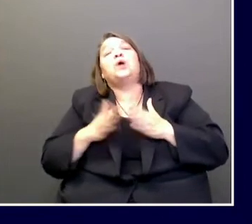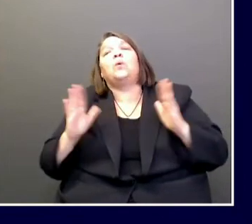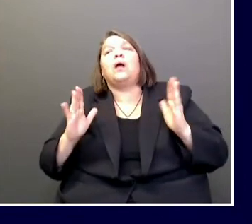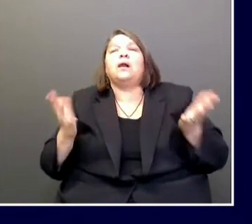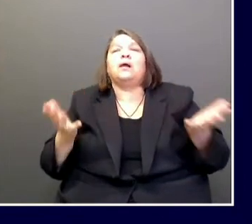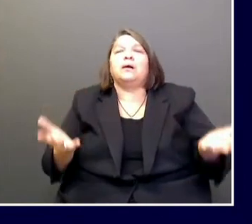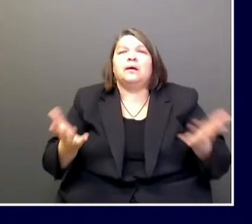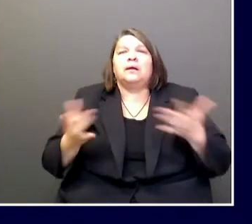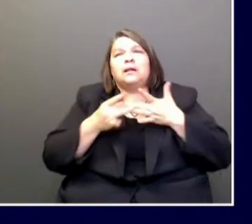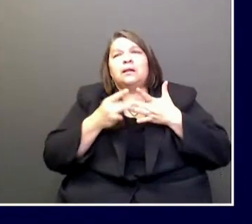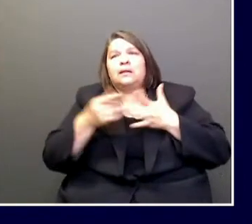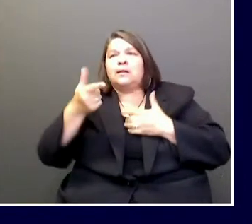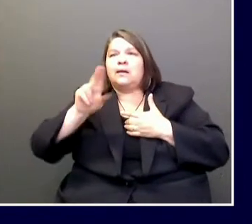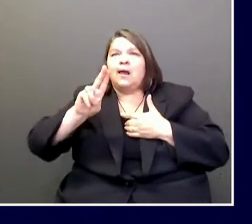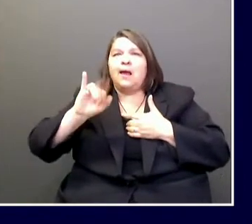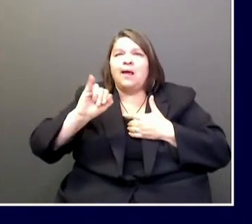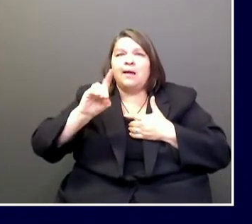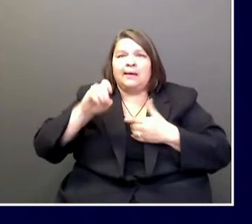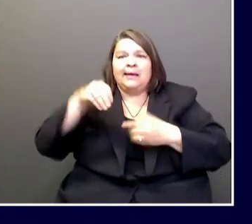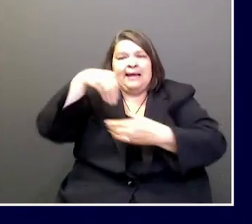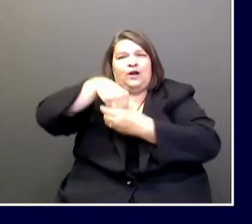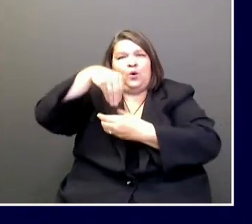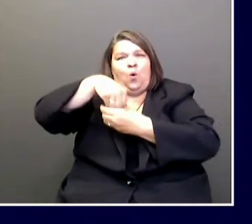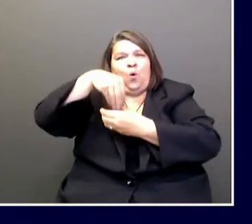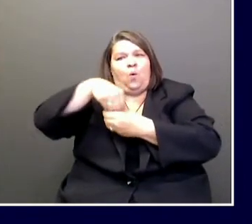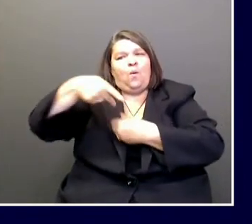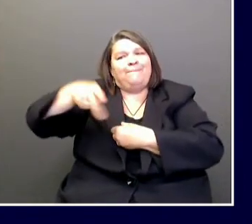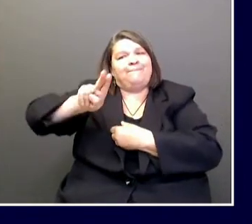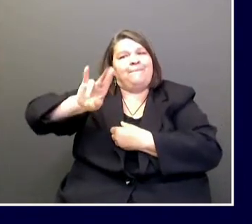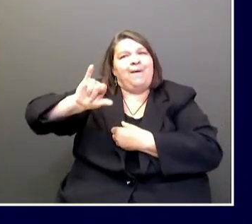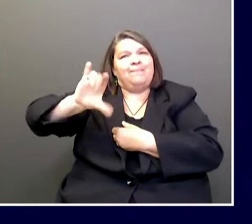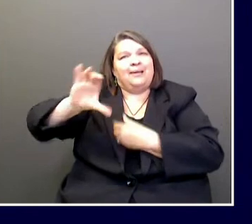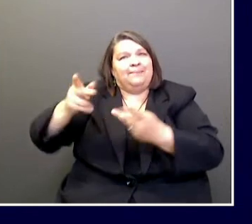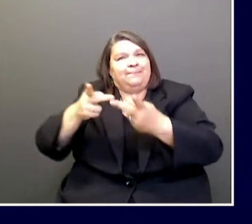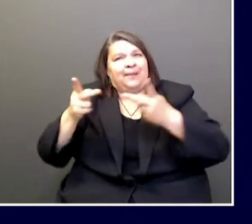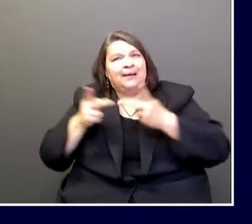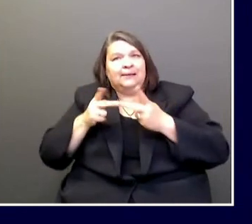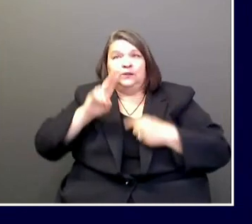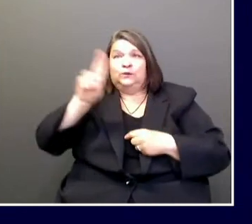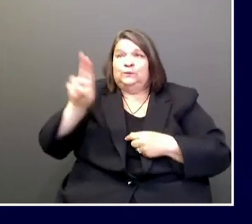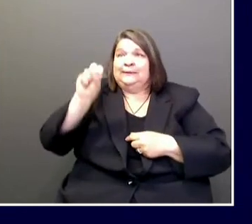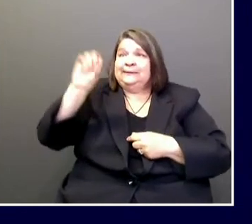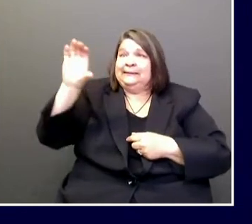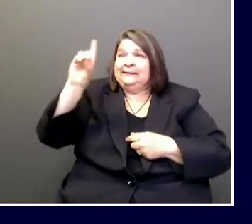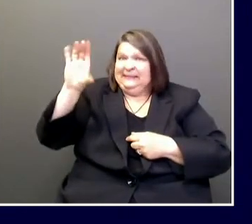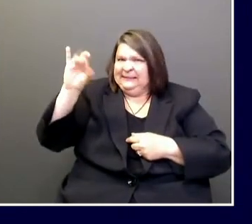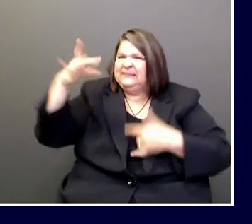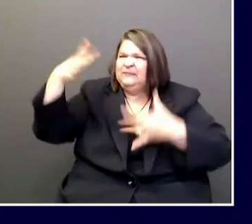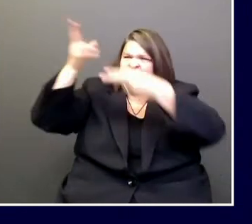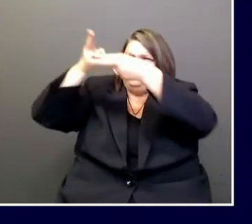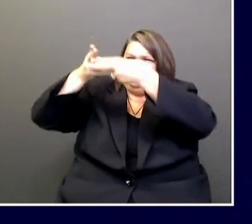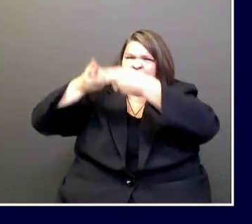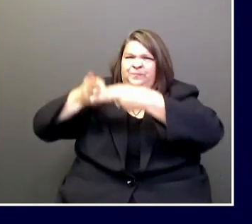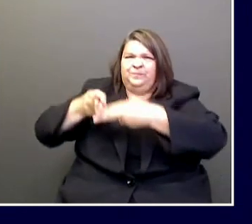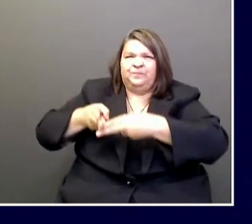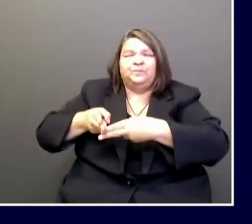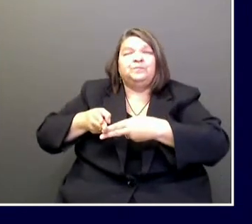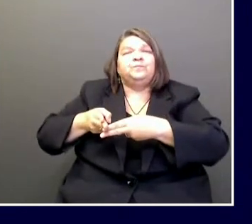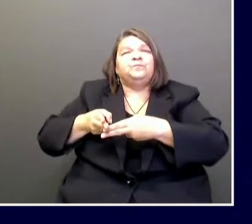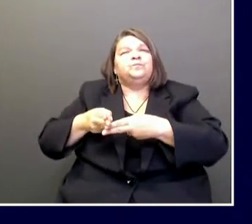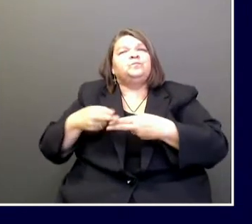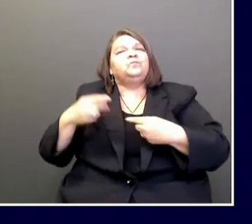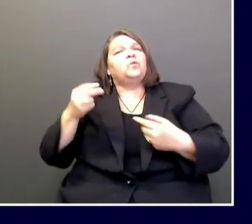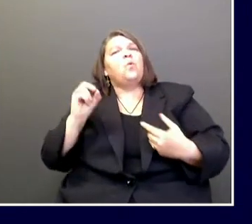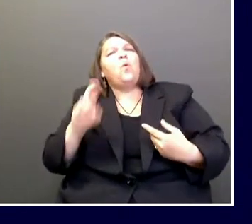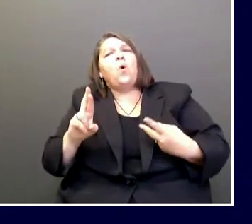think in the guidance that the US CDC defined the term public setting. And so I think